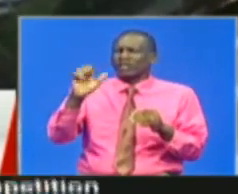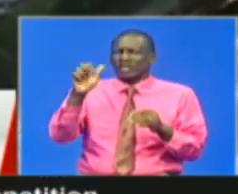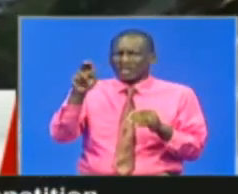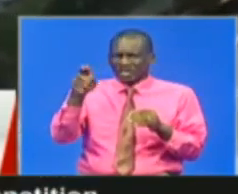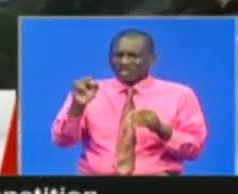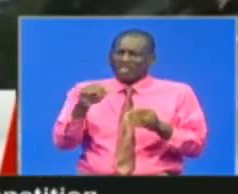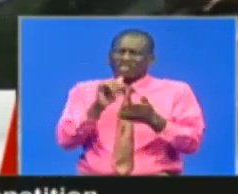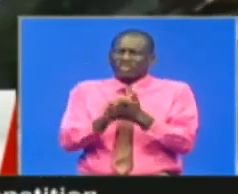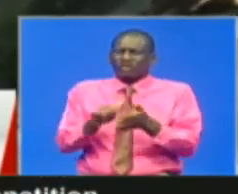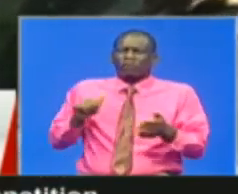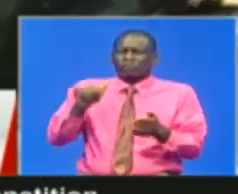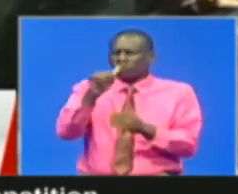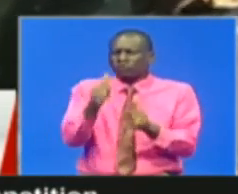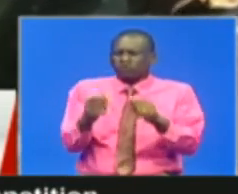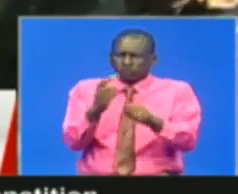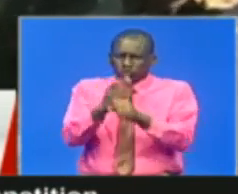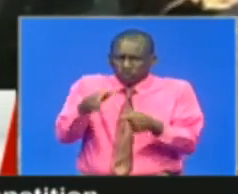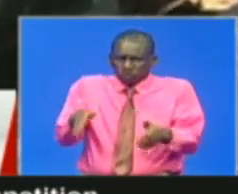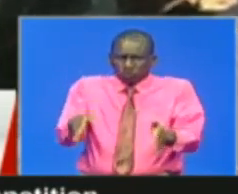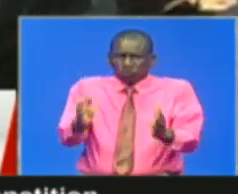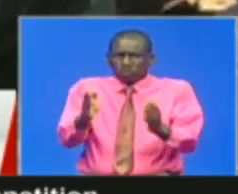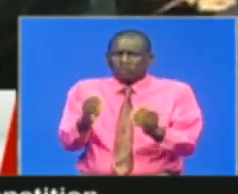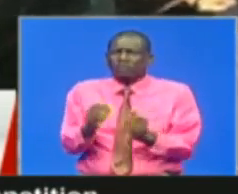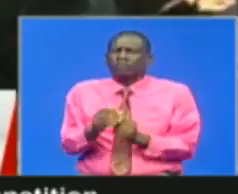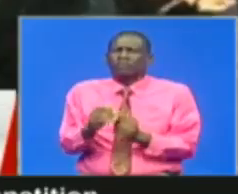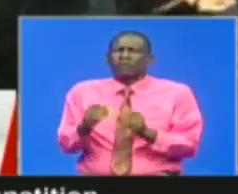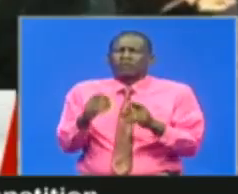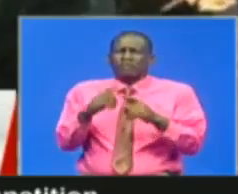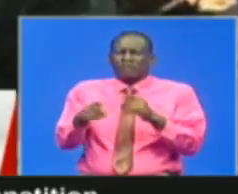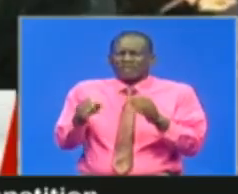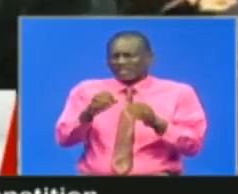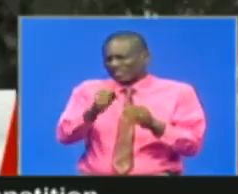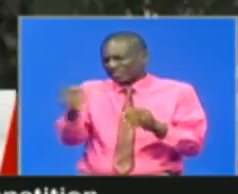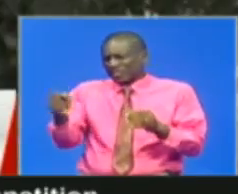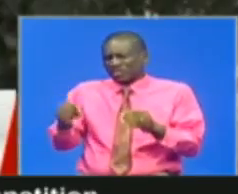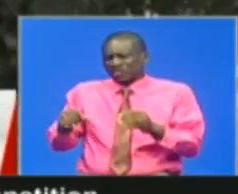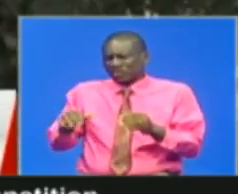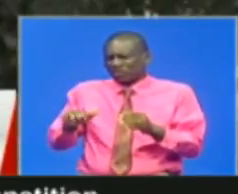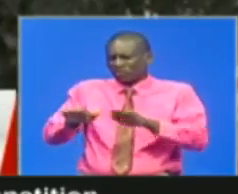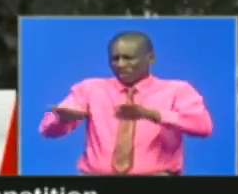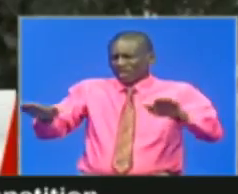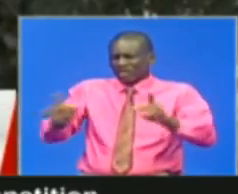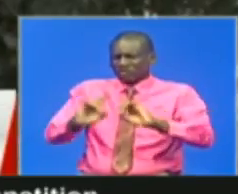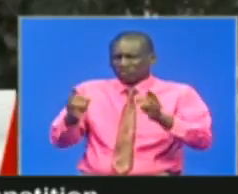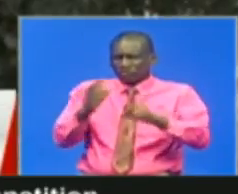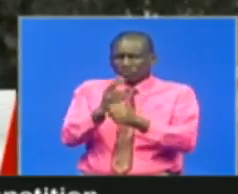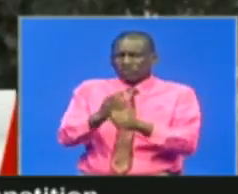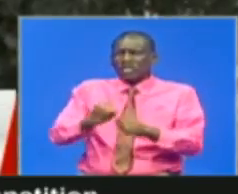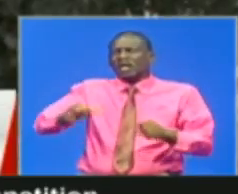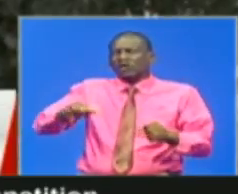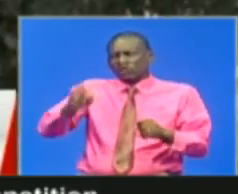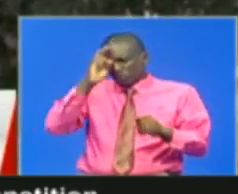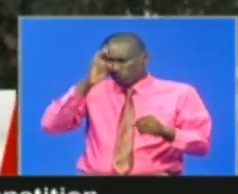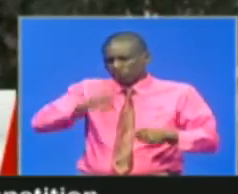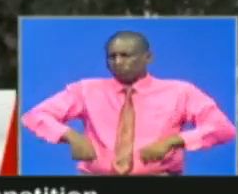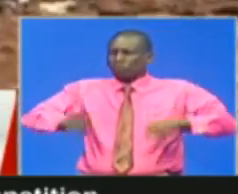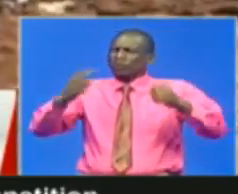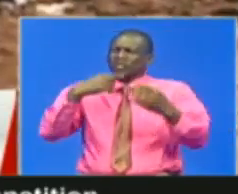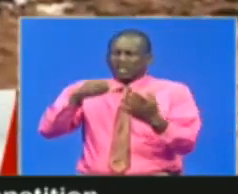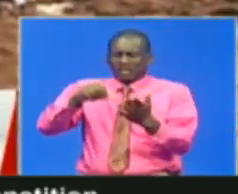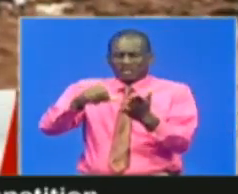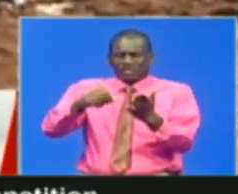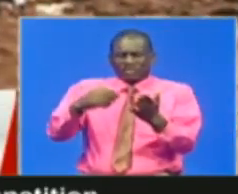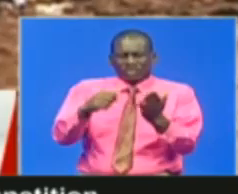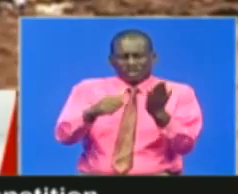mustuni na ipitagi pande hii, inapitaga kwa mustuni ndani ndani, lakini pande hii ya kwa mashamba ipitagi. The county police commander said the identities of the